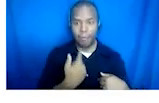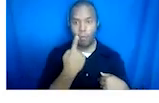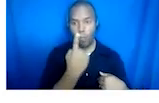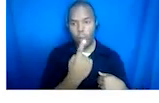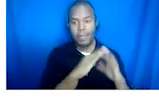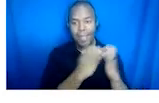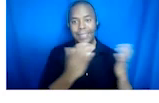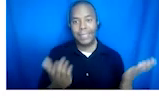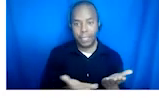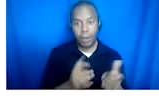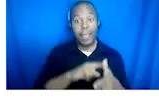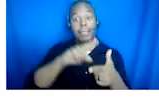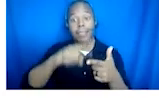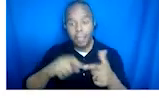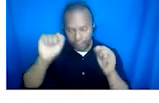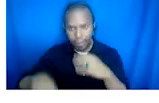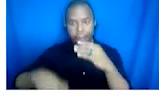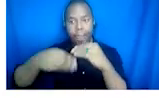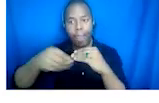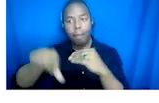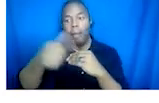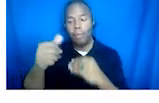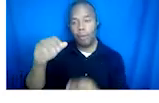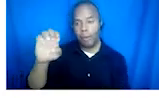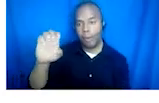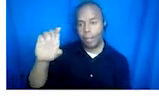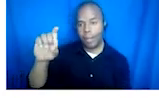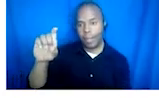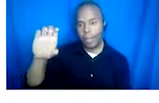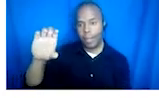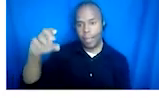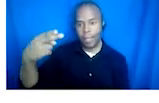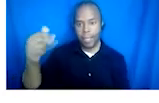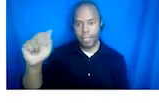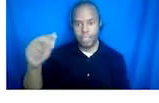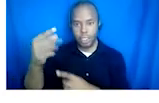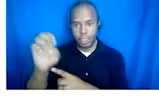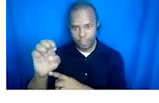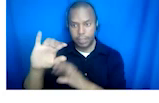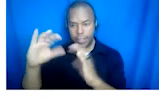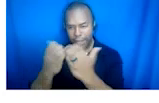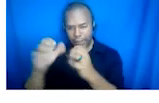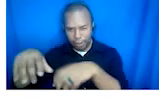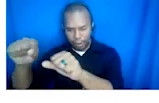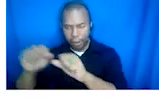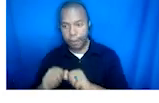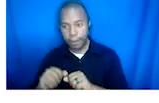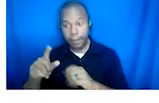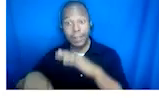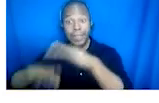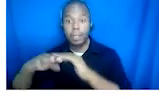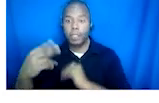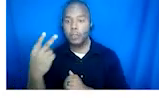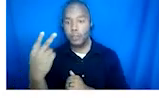add exchange courses to their schedule. They have to. And even then, they can only add up to 2